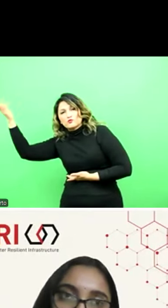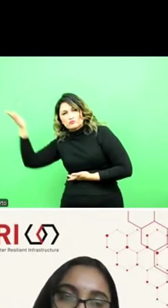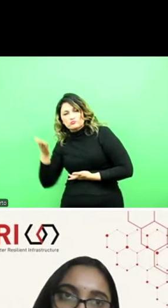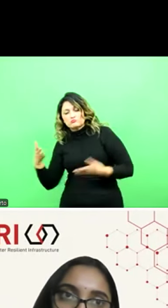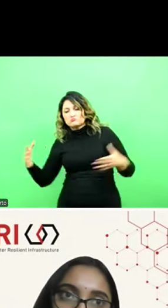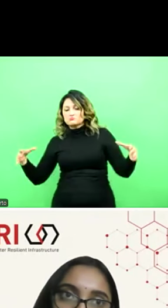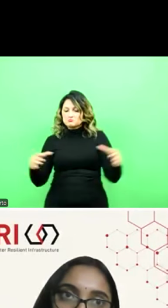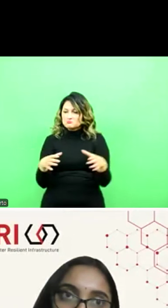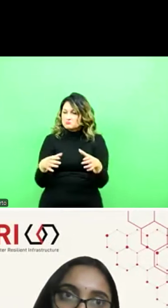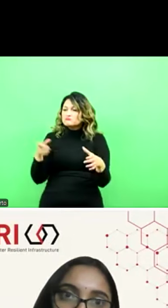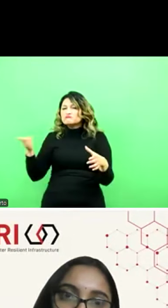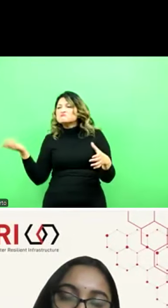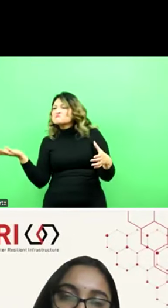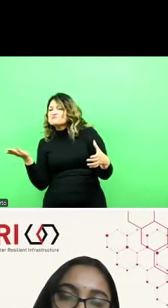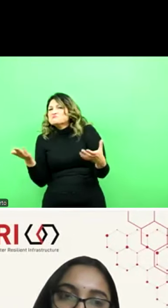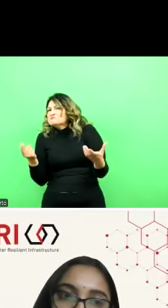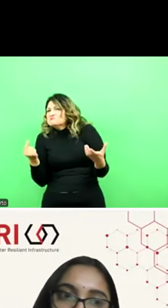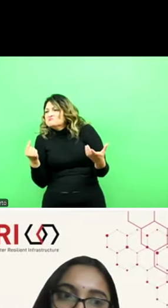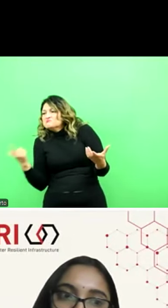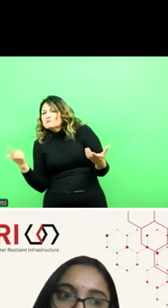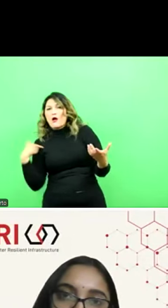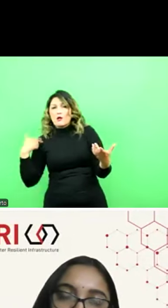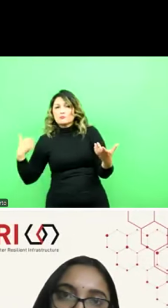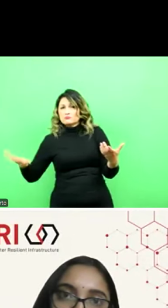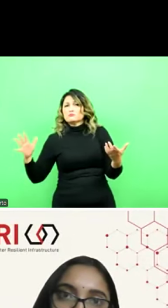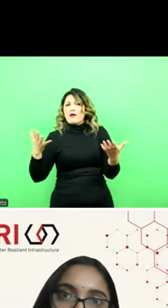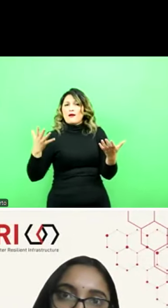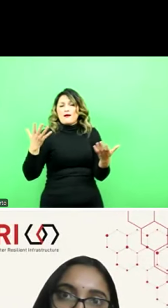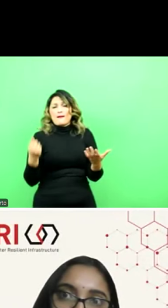state. So overall, the message is that, yes.